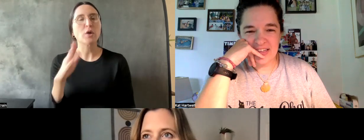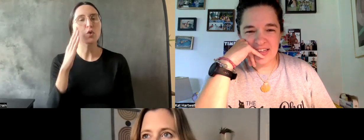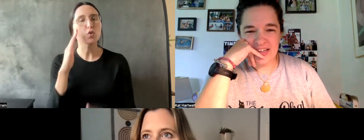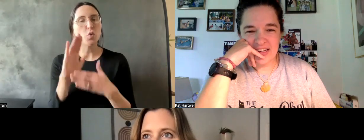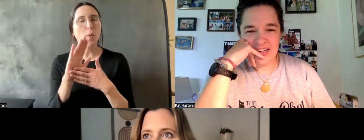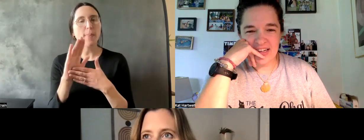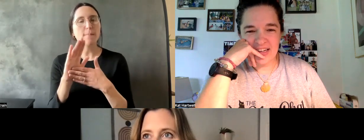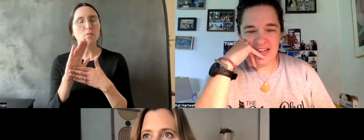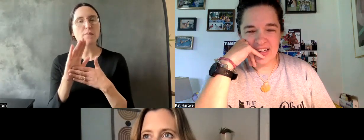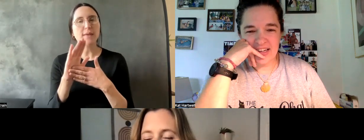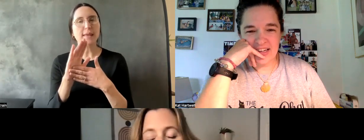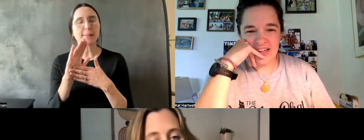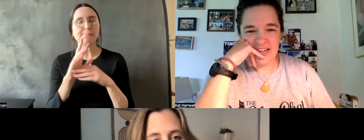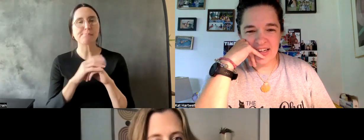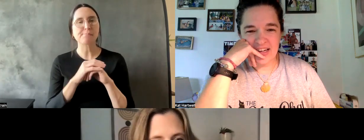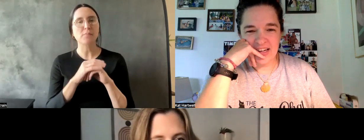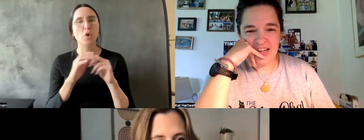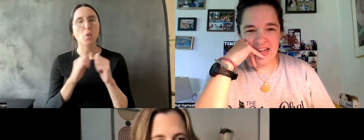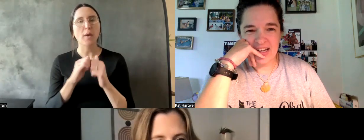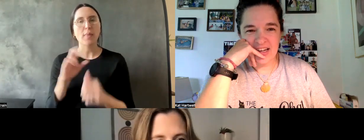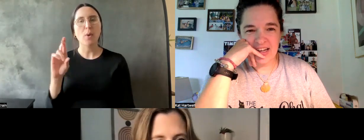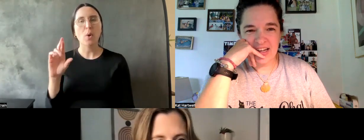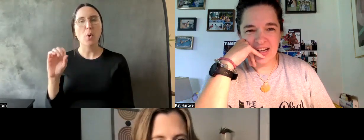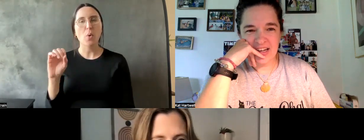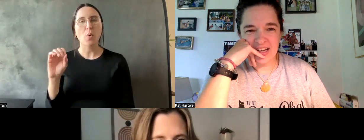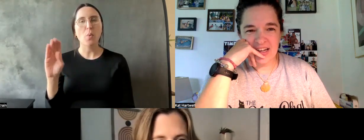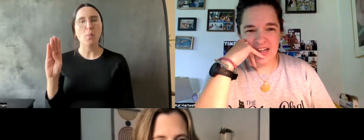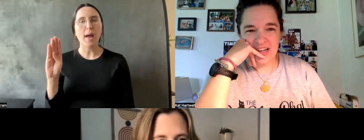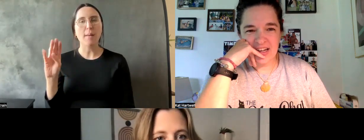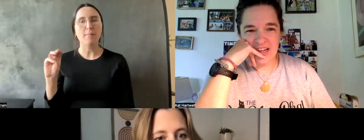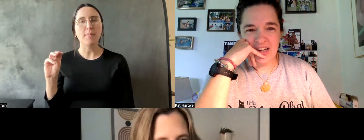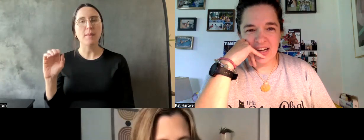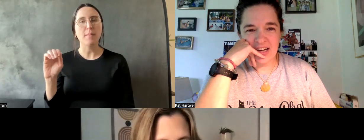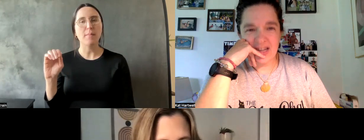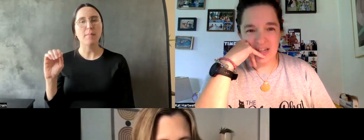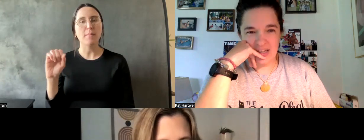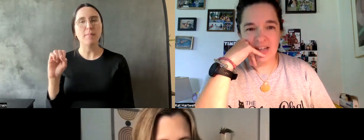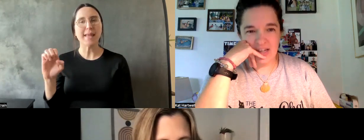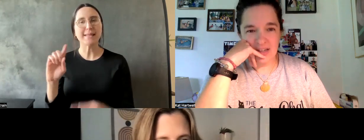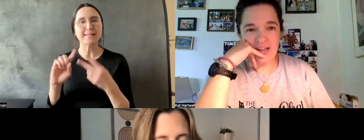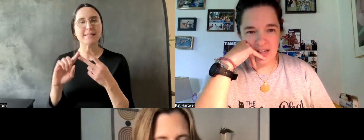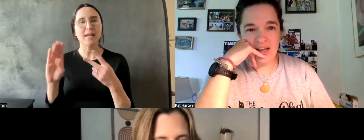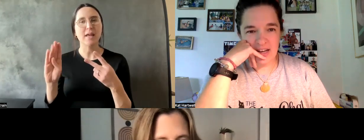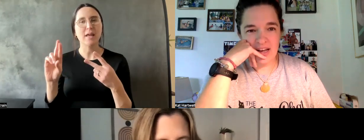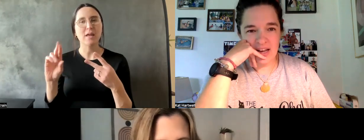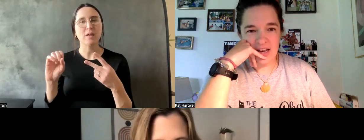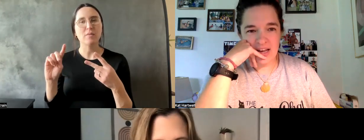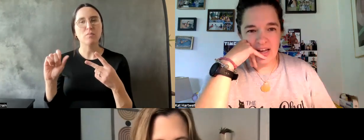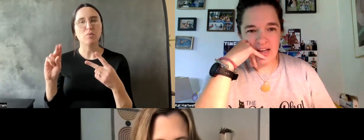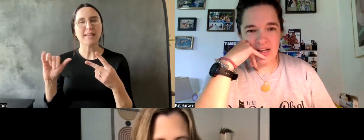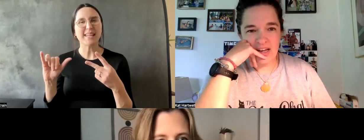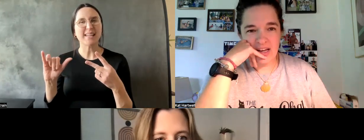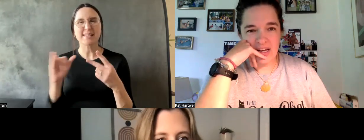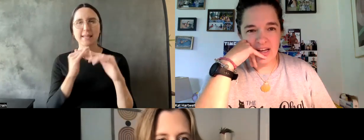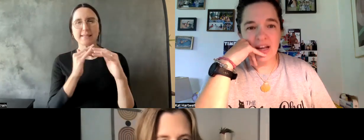just done with Rob Mays and Brittany Bristow, the singing one. I think it's on Up